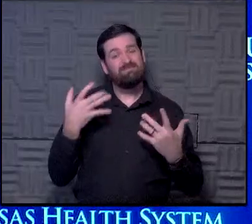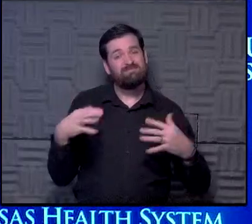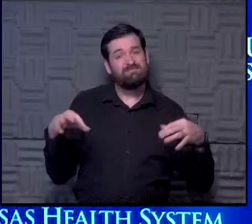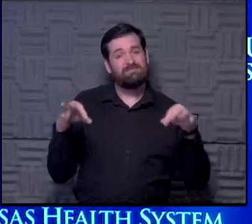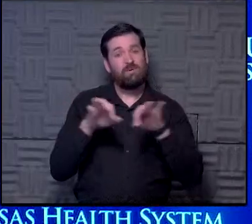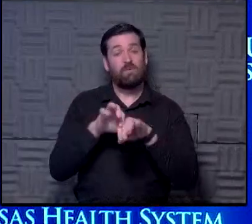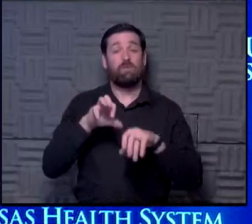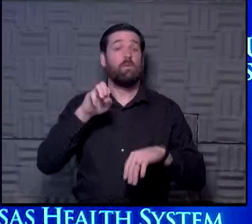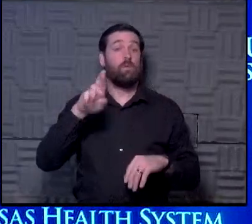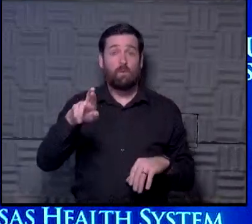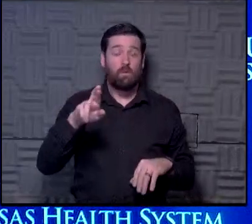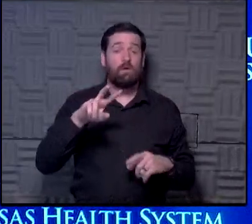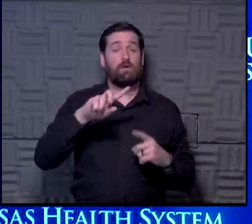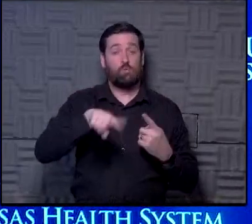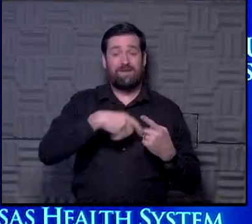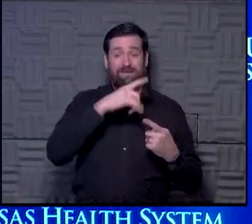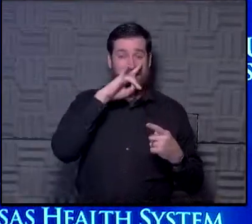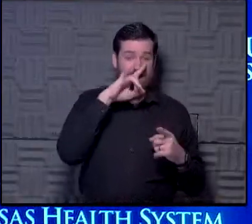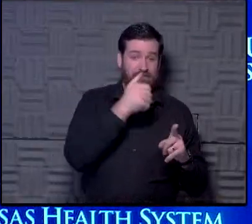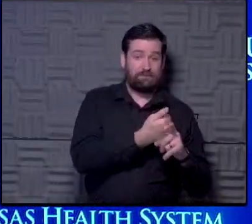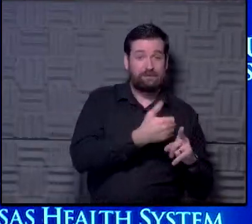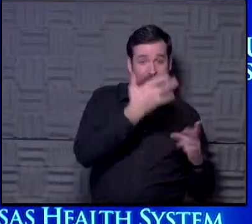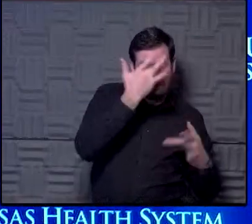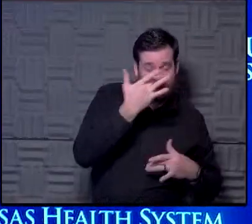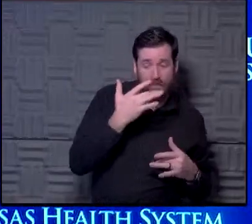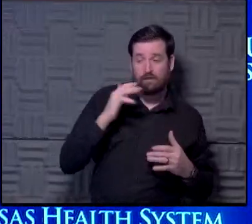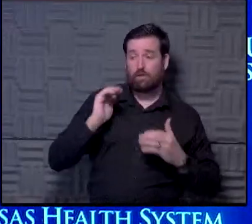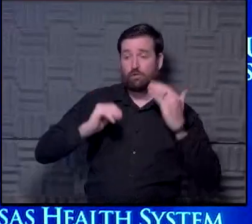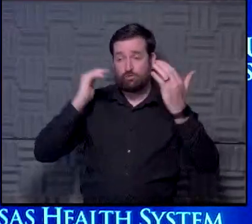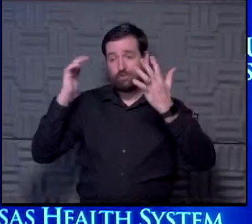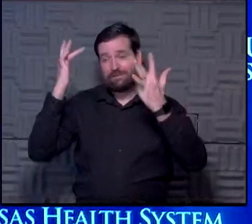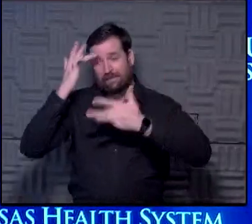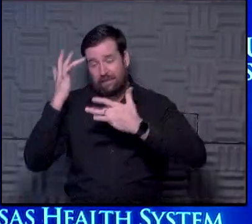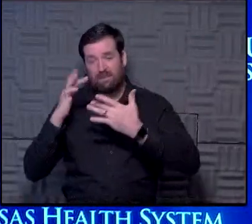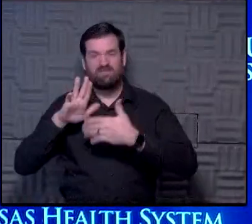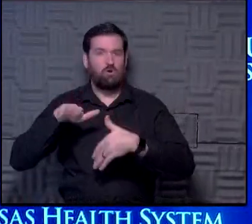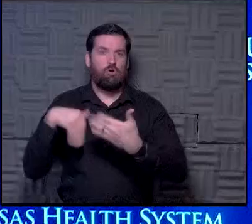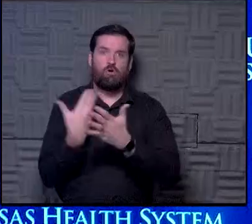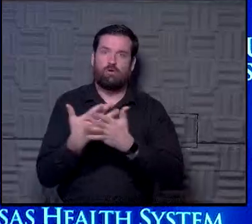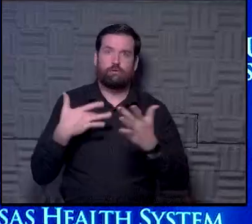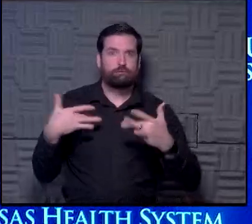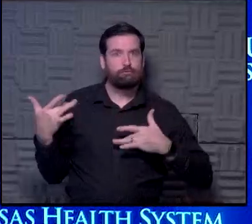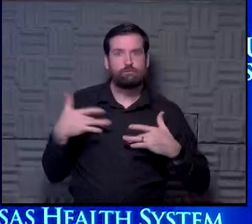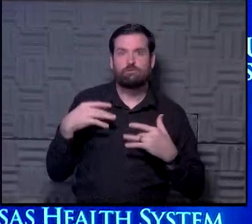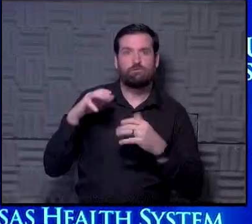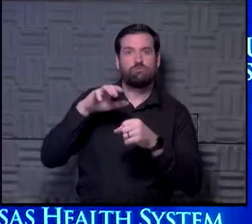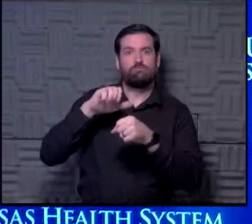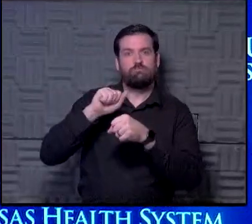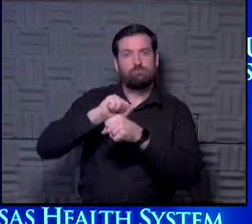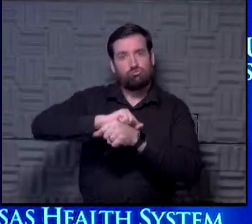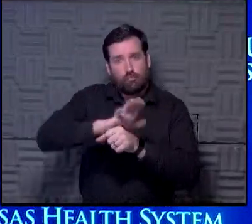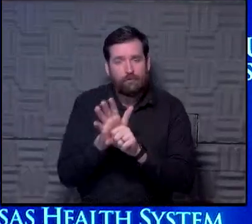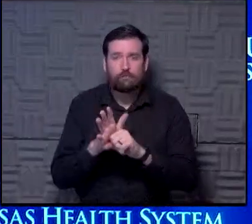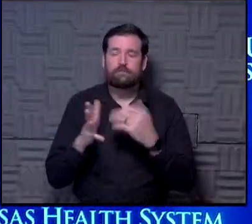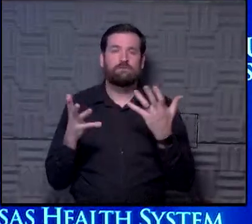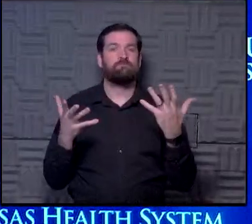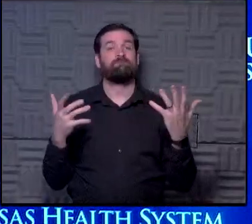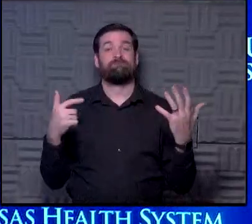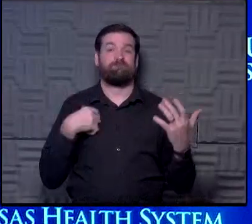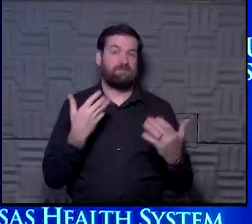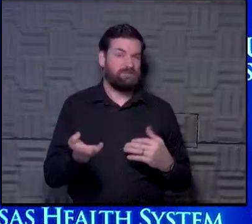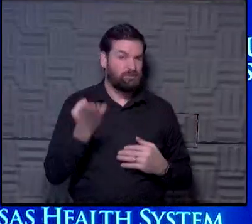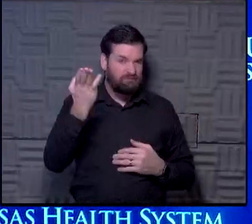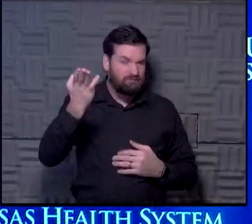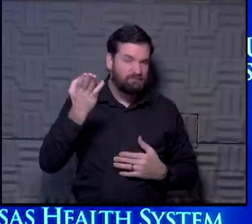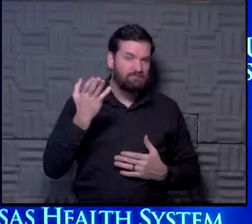otherwise, I think when kids get sick, their parents get sick, and then everybody worries about COVID, and then we cause even more stress to our healthcare system. So I would say